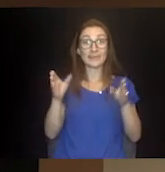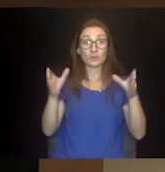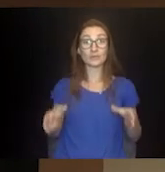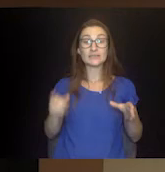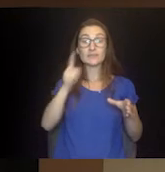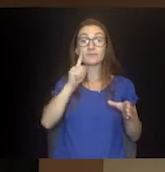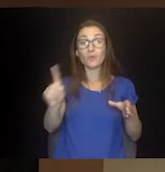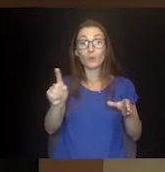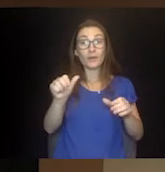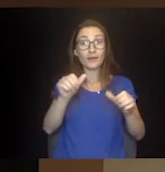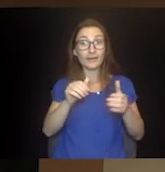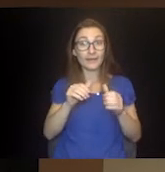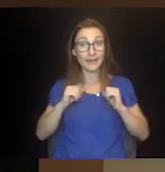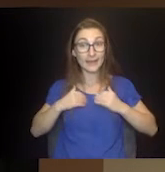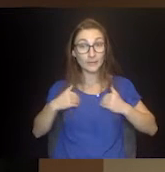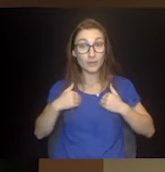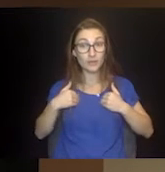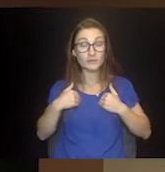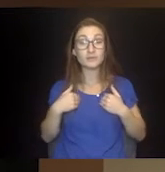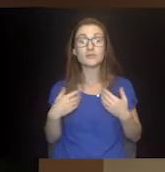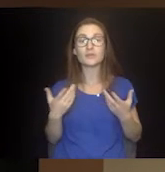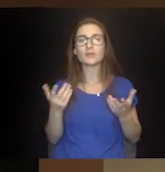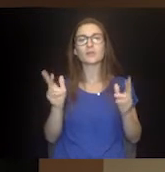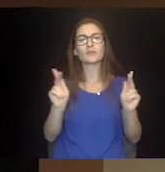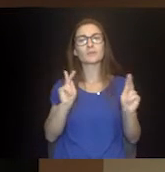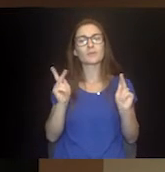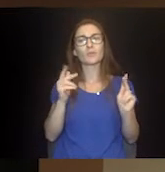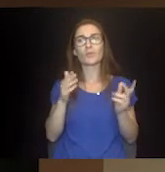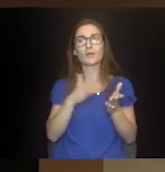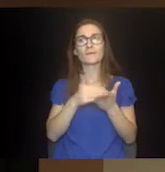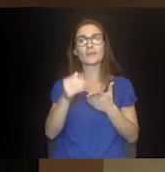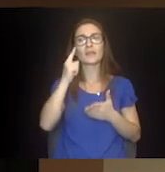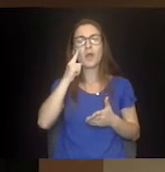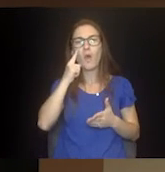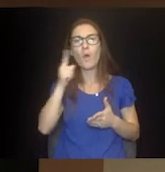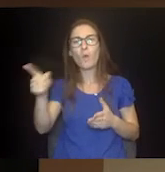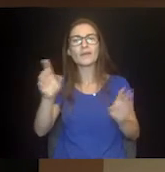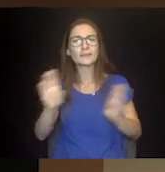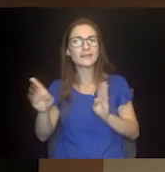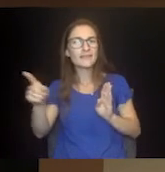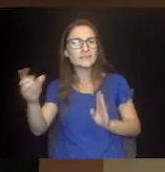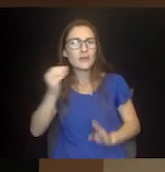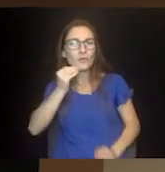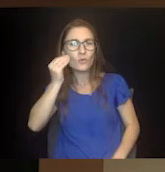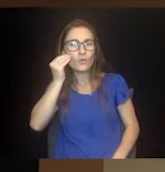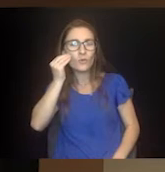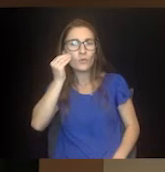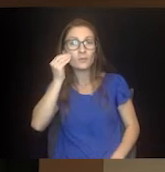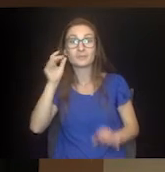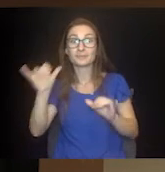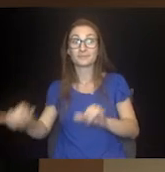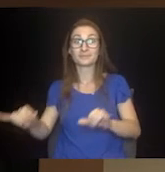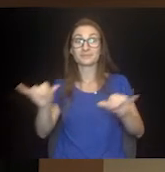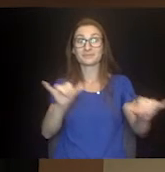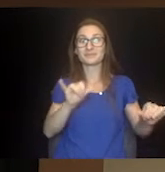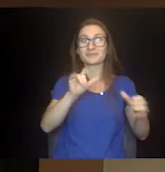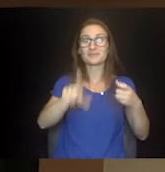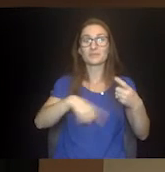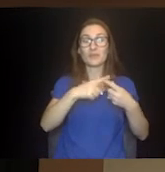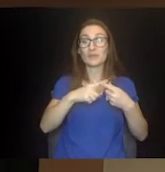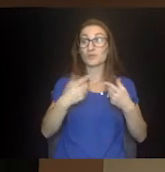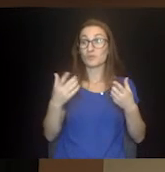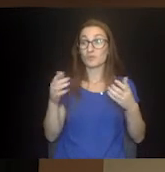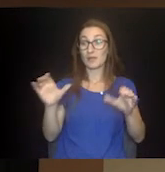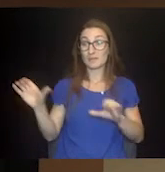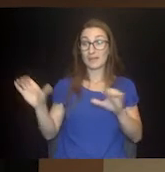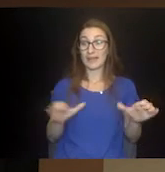like I said, being a behaviorist with animals, a lot of people think, yeah, well, my dog behaves at home. And it's the